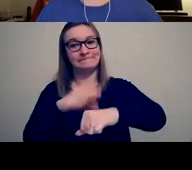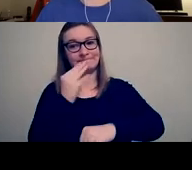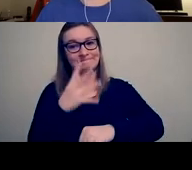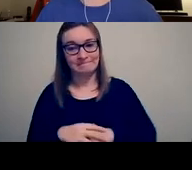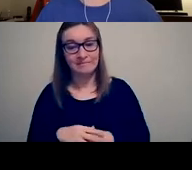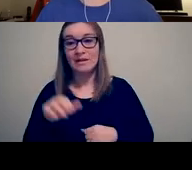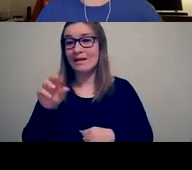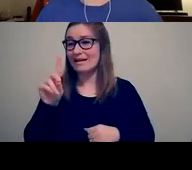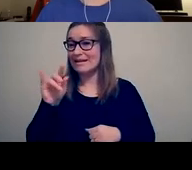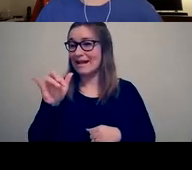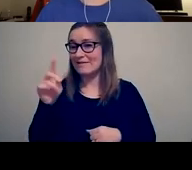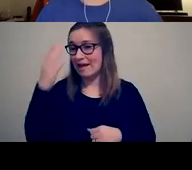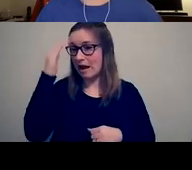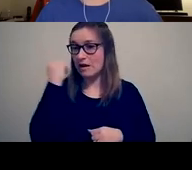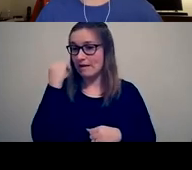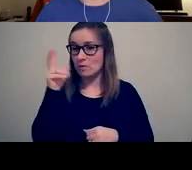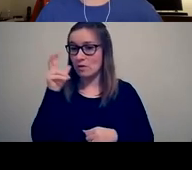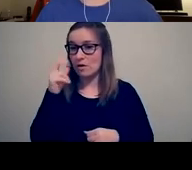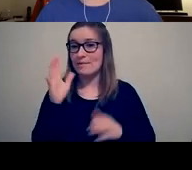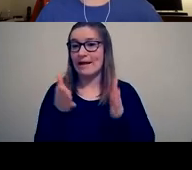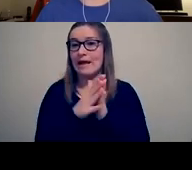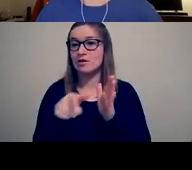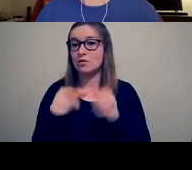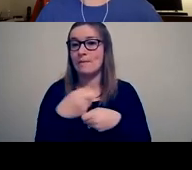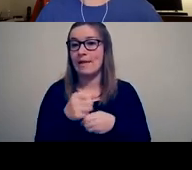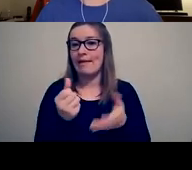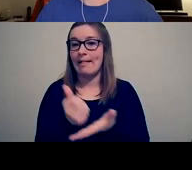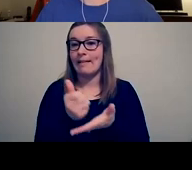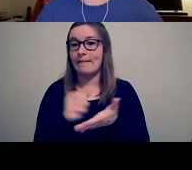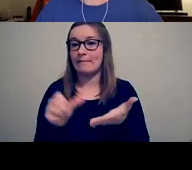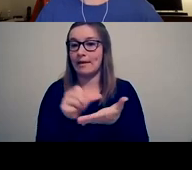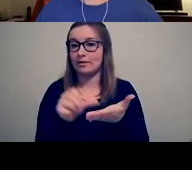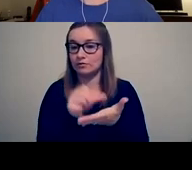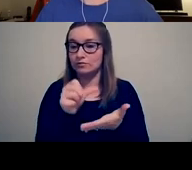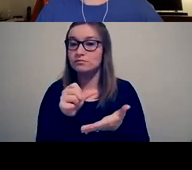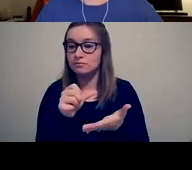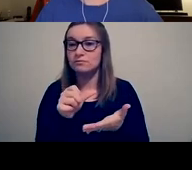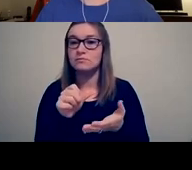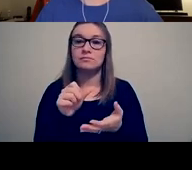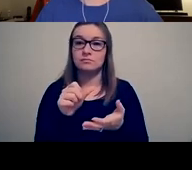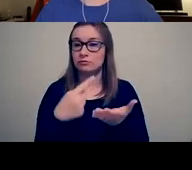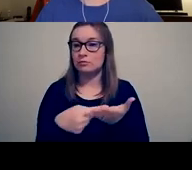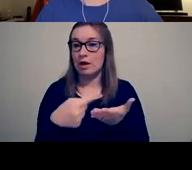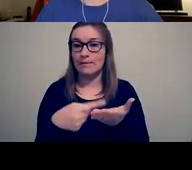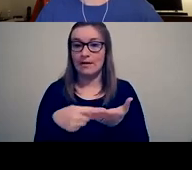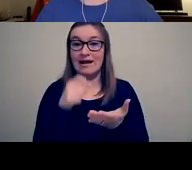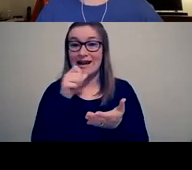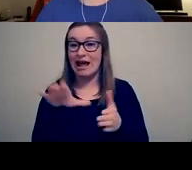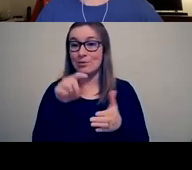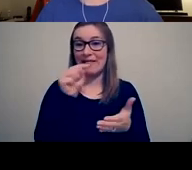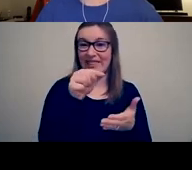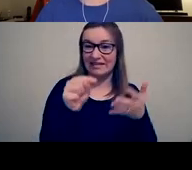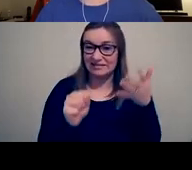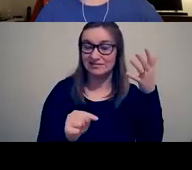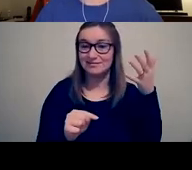know if you were there. I was actually asking him to make a help page edition, you know, to talk about not doing this, you know, or not